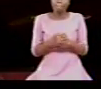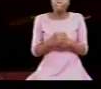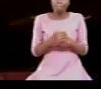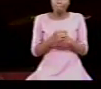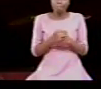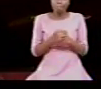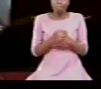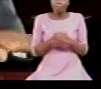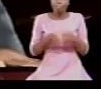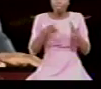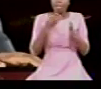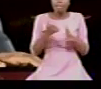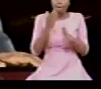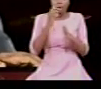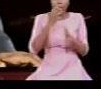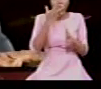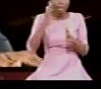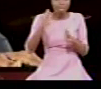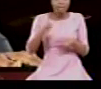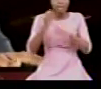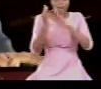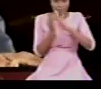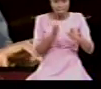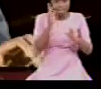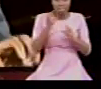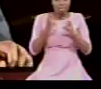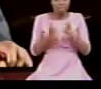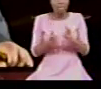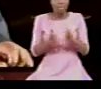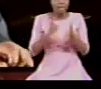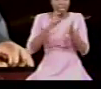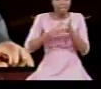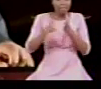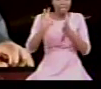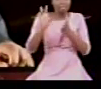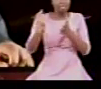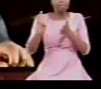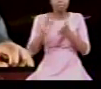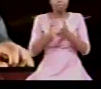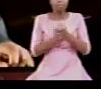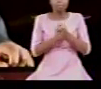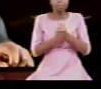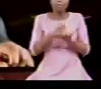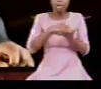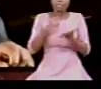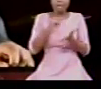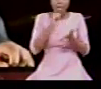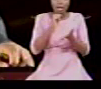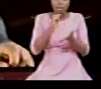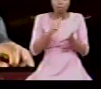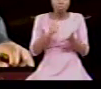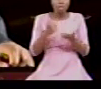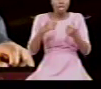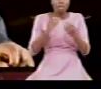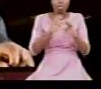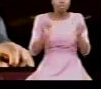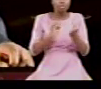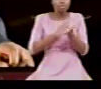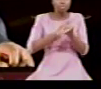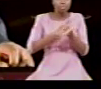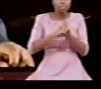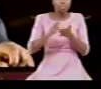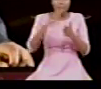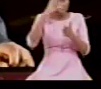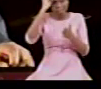Let the wicked forsake his way. Look at it in verse 7. And the unrighteous man, his thoughts, let